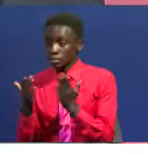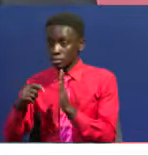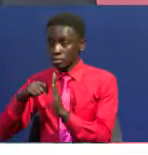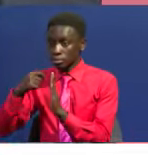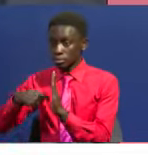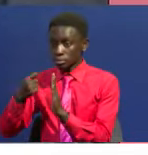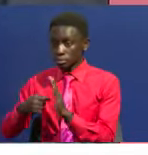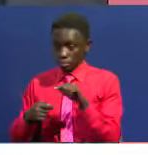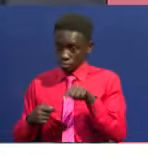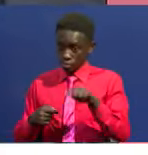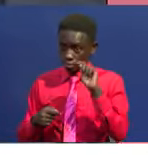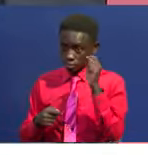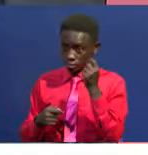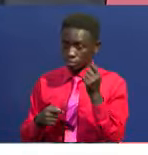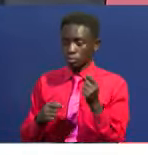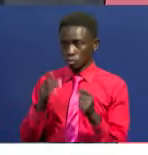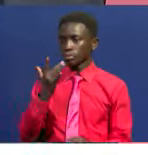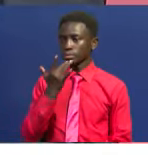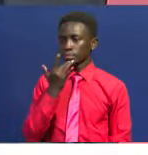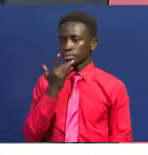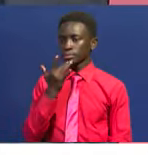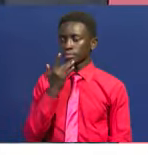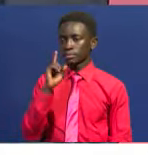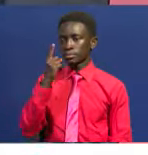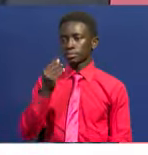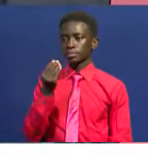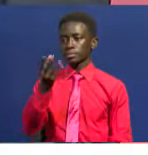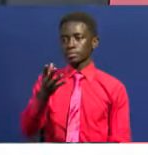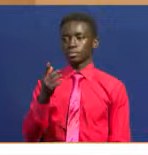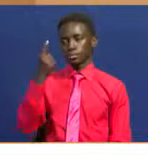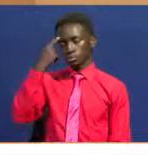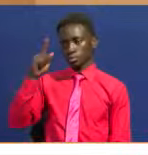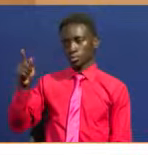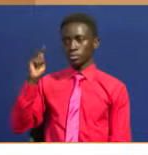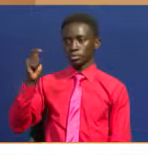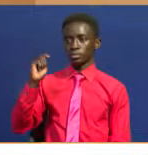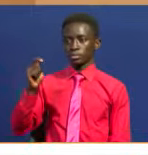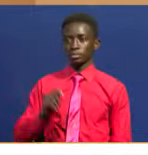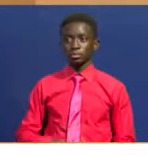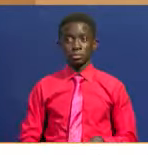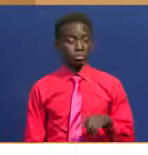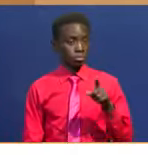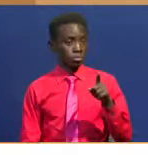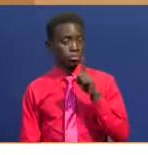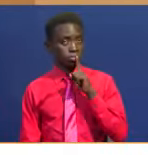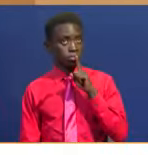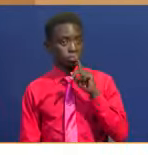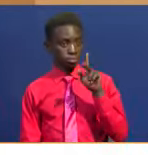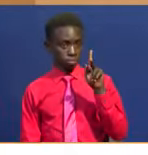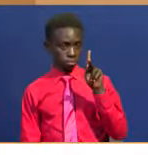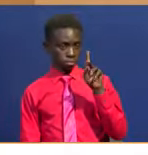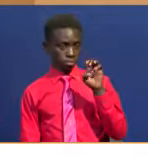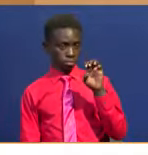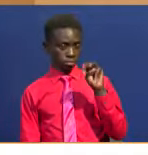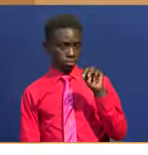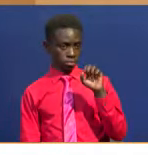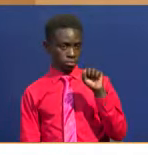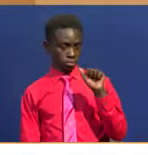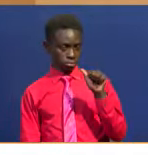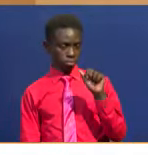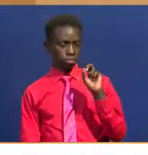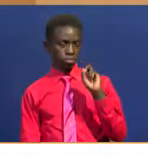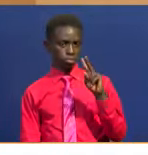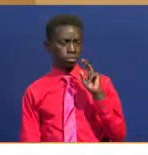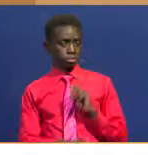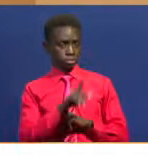be given preference when it comes to government tenders. To the tenders for manufacturing. Yes. Since you've mentioned KEMSA, before we take a quick breather, KEMSA